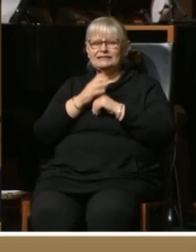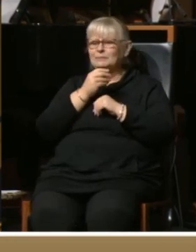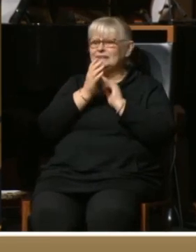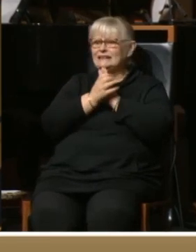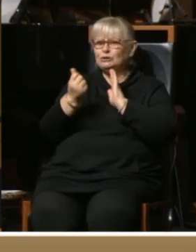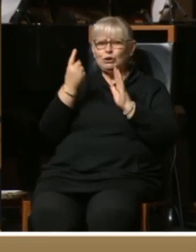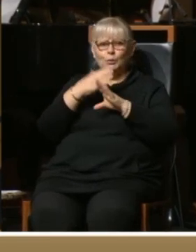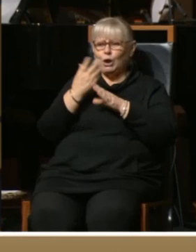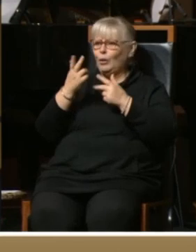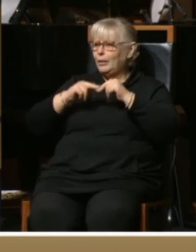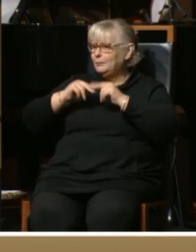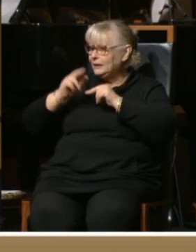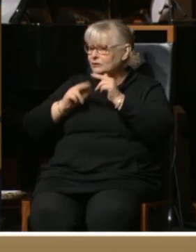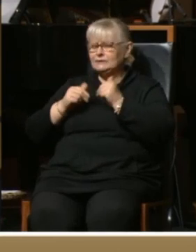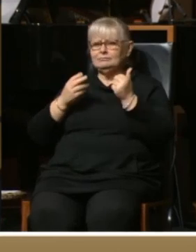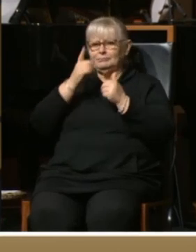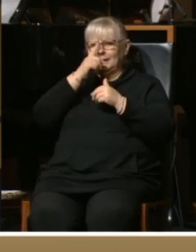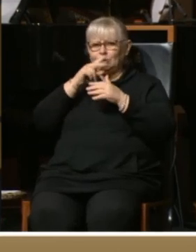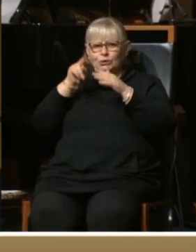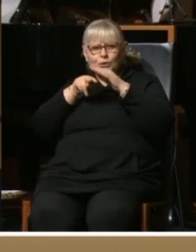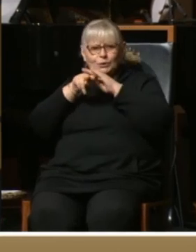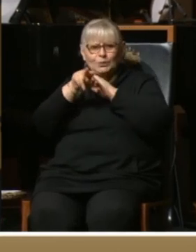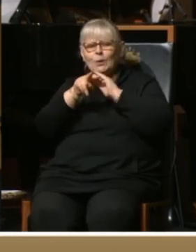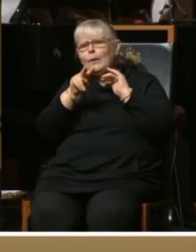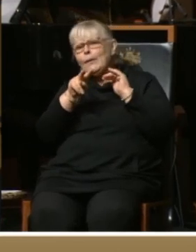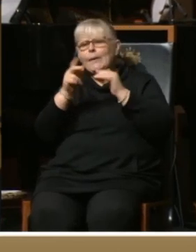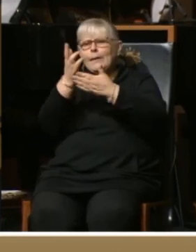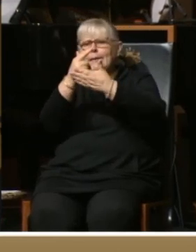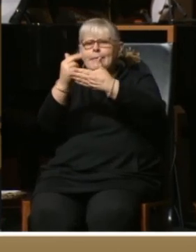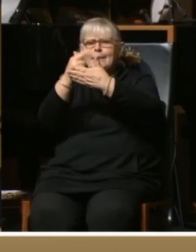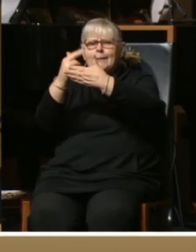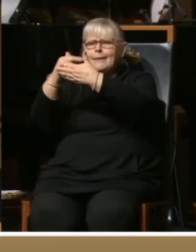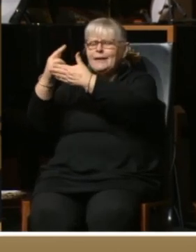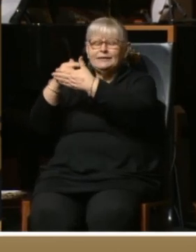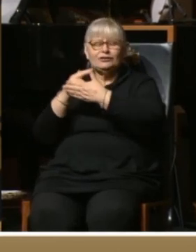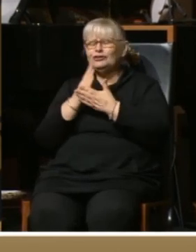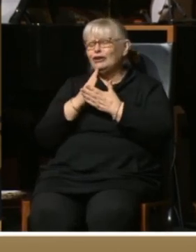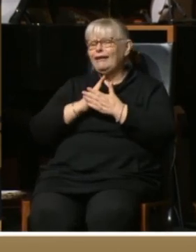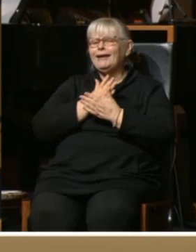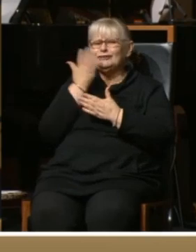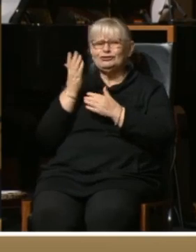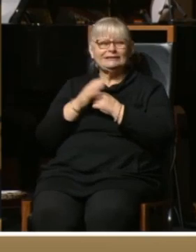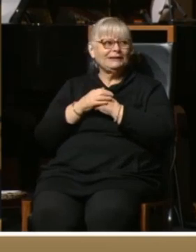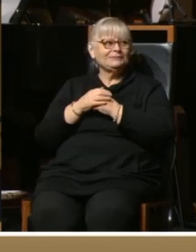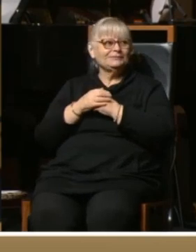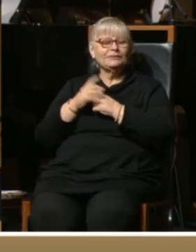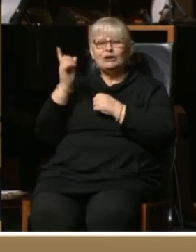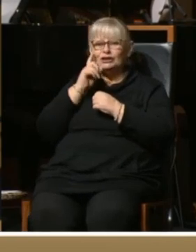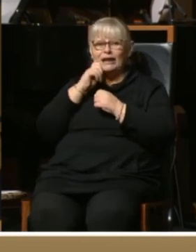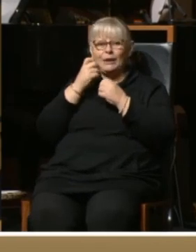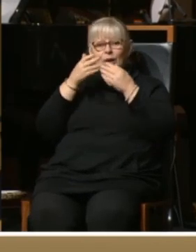worked on its construction, the foresight and talent of the architects, it's really fascinating. And today we're unveiling a